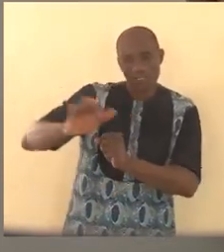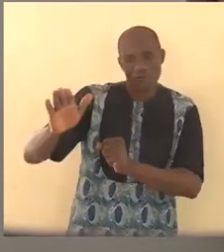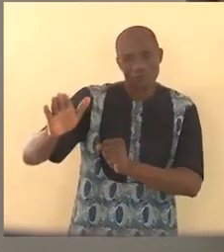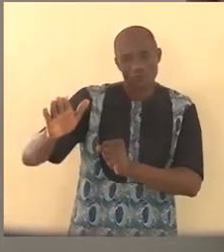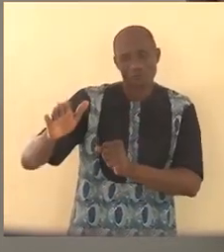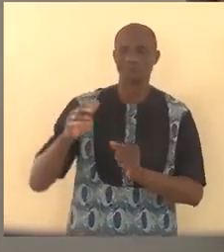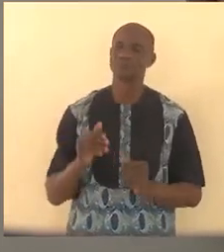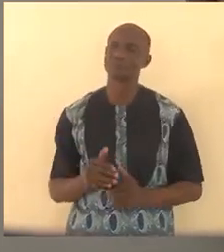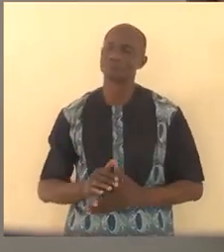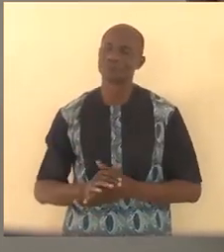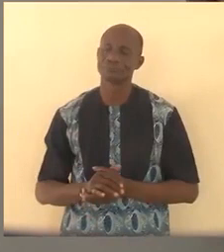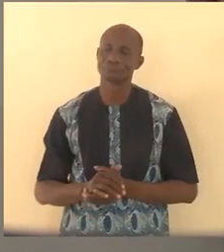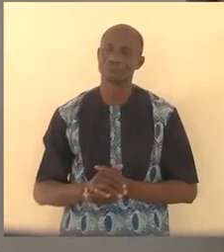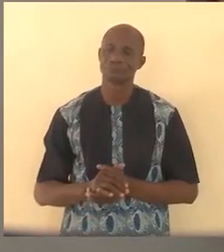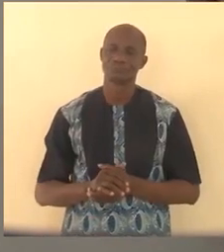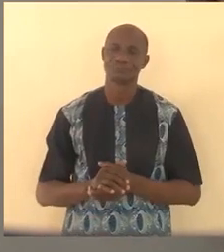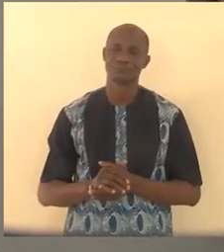enough.